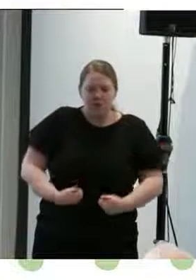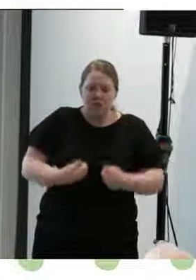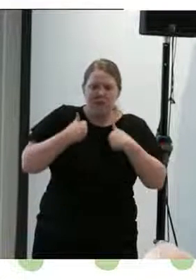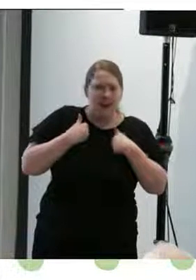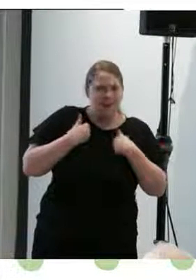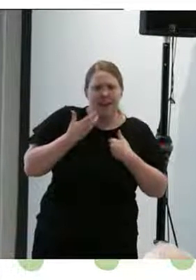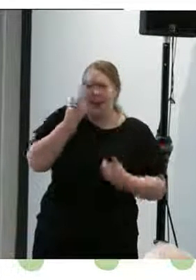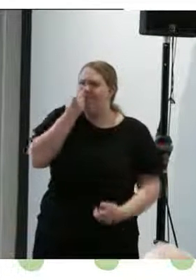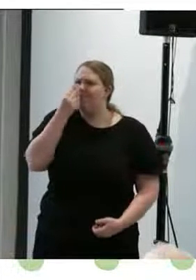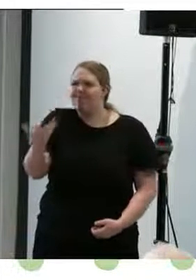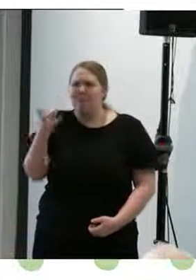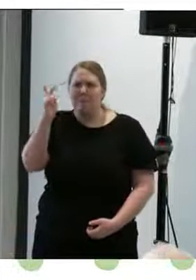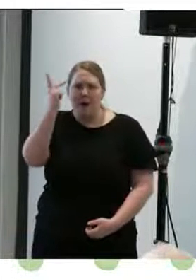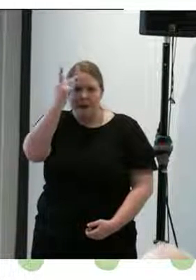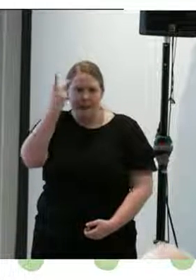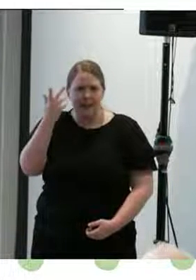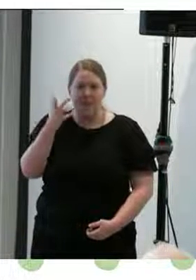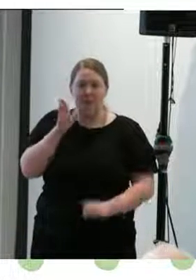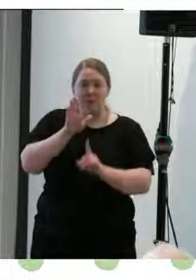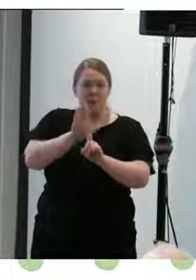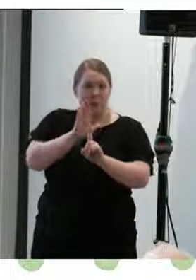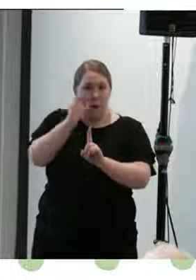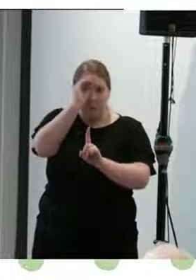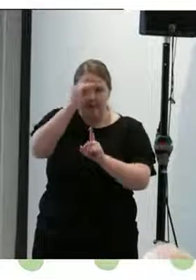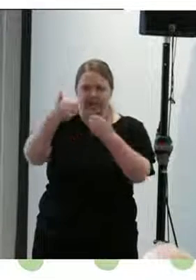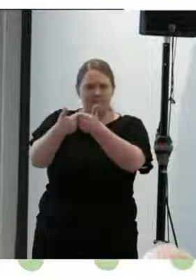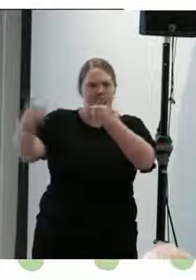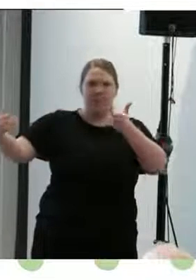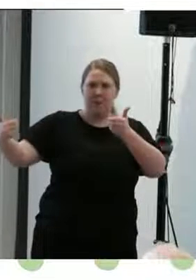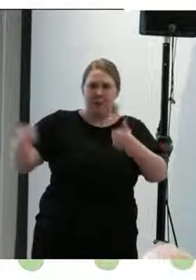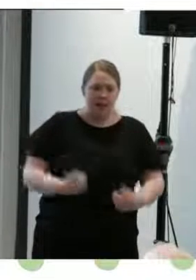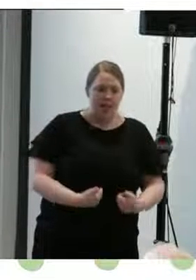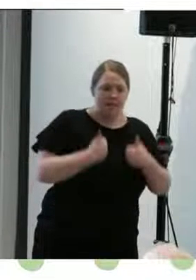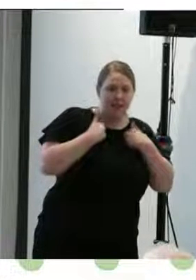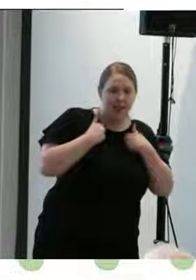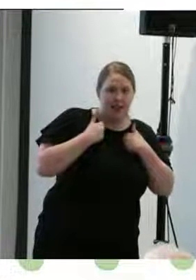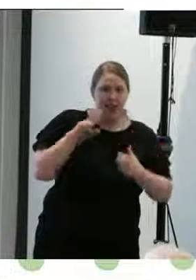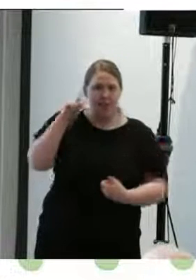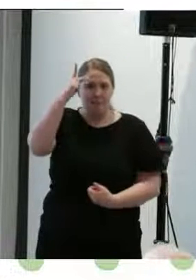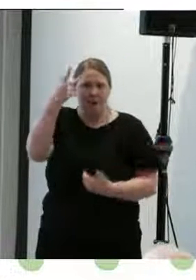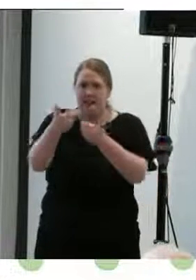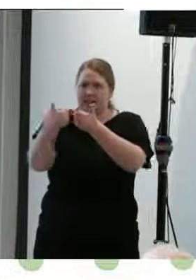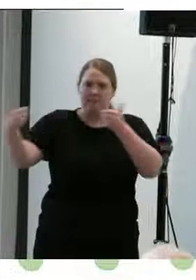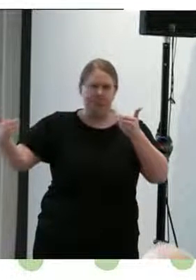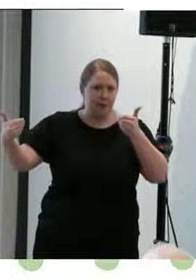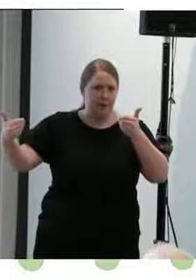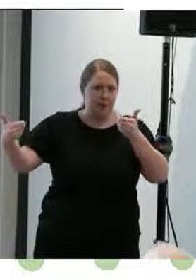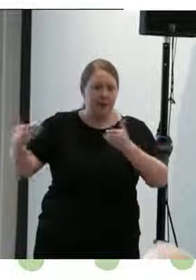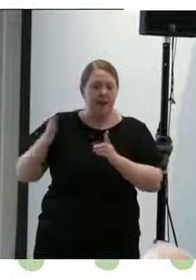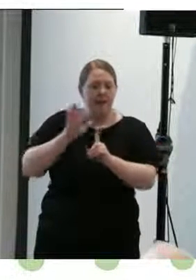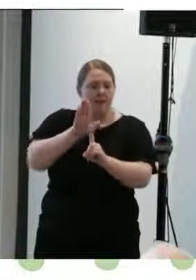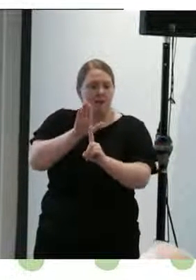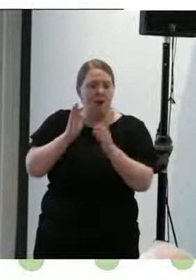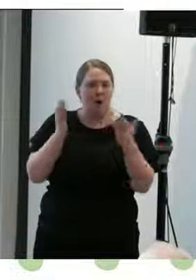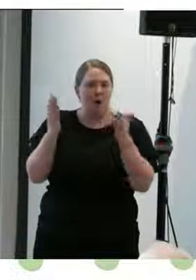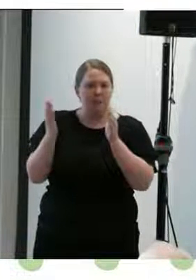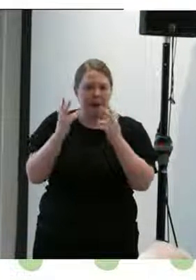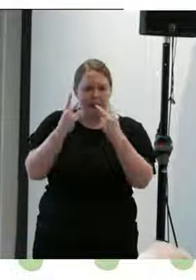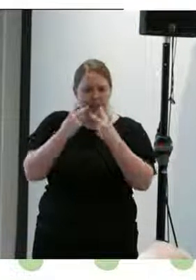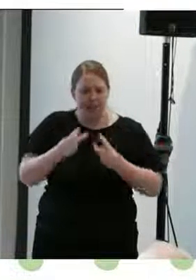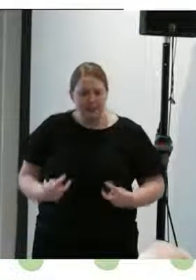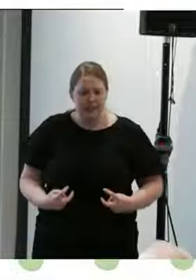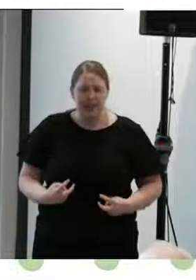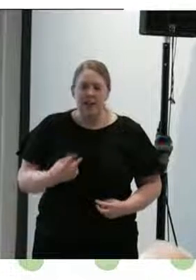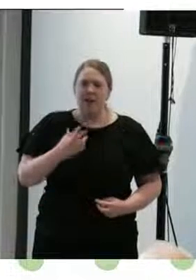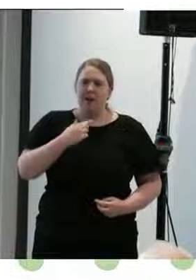they're totally different and distinct in her worldview. And then she offers this kind of unnerving analysis where she connects her own distrust